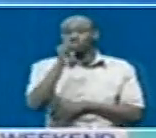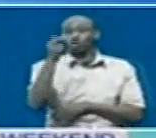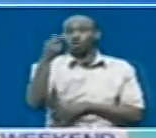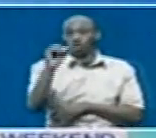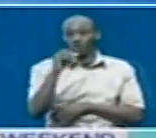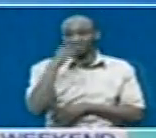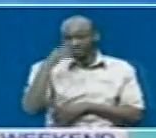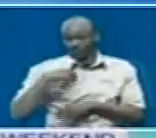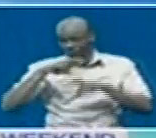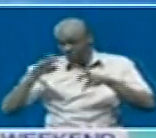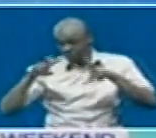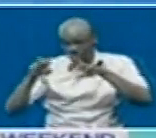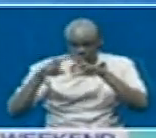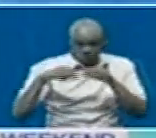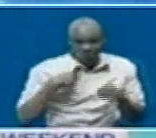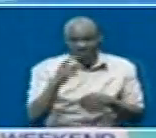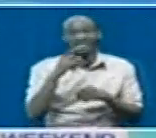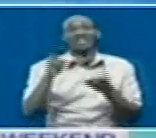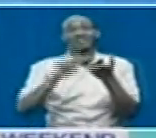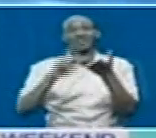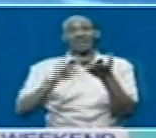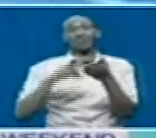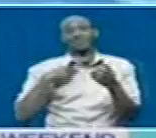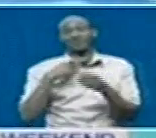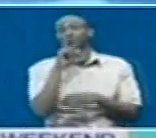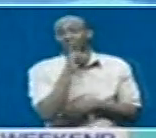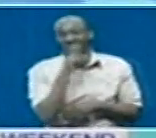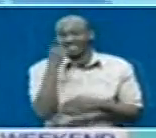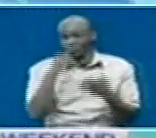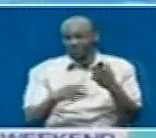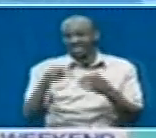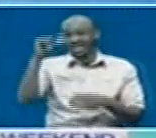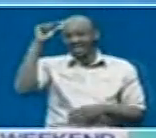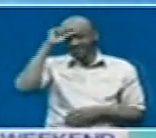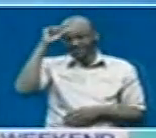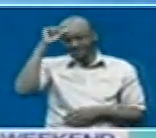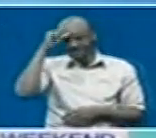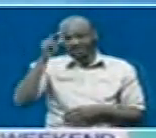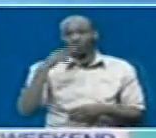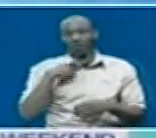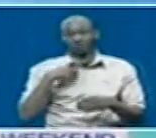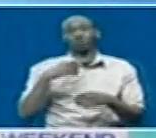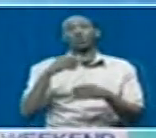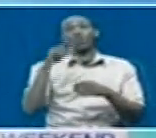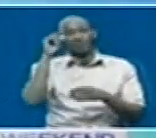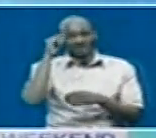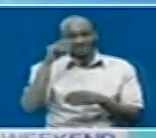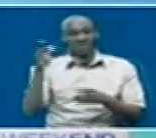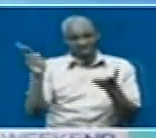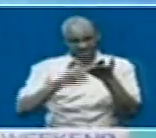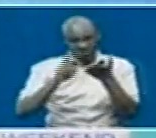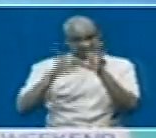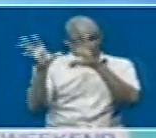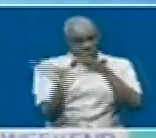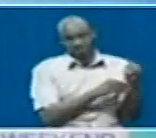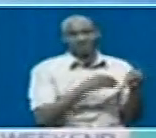witch hunt in a bid to silence the referendum proponents and claimed that the government is conspiring to strip Mombasa of its resources